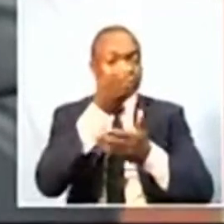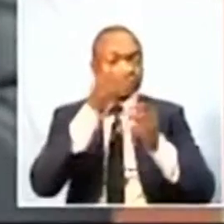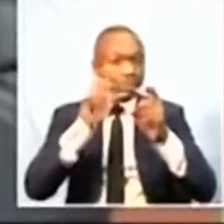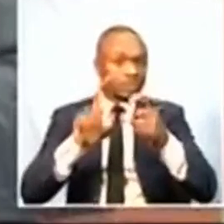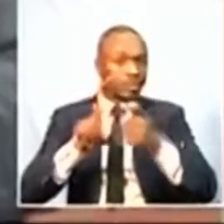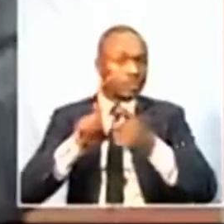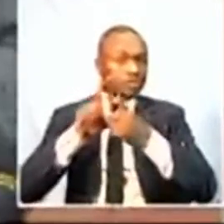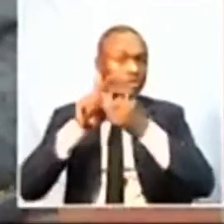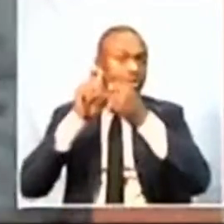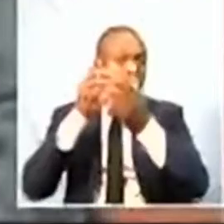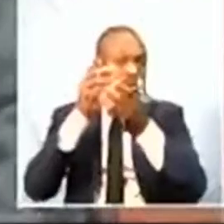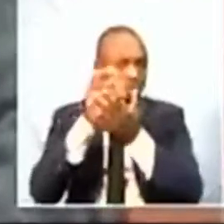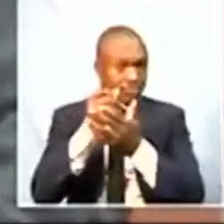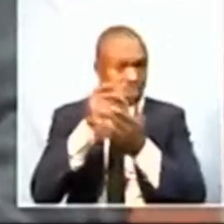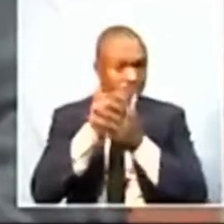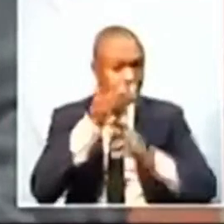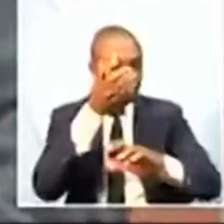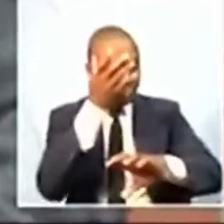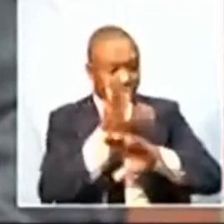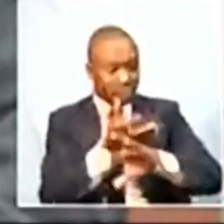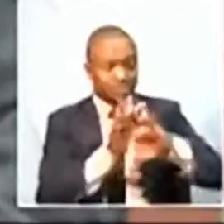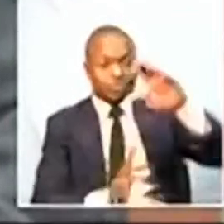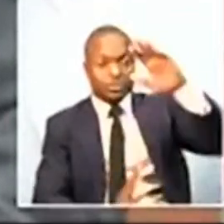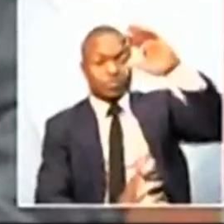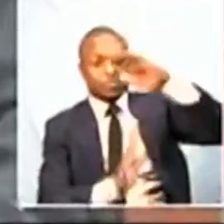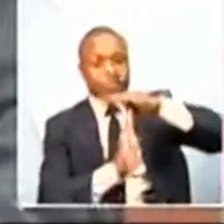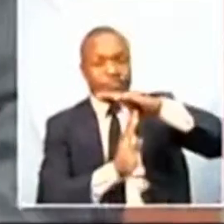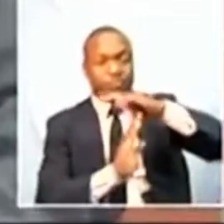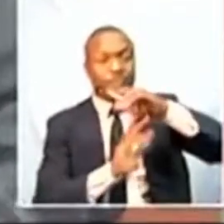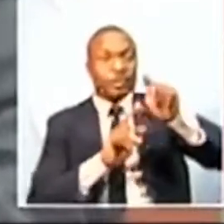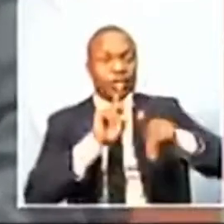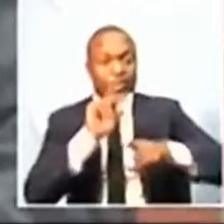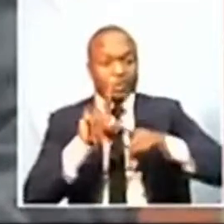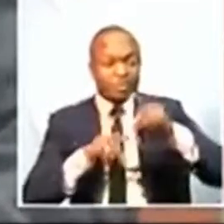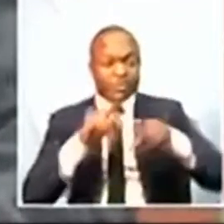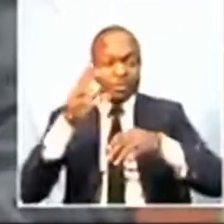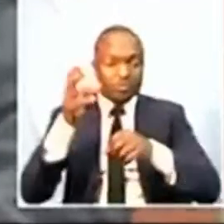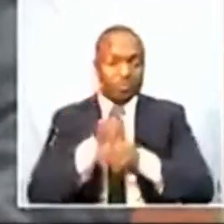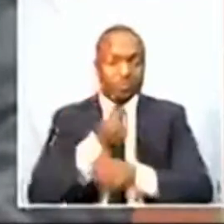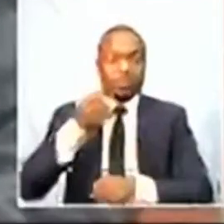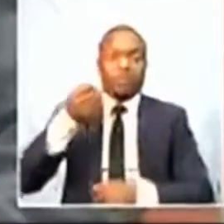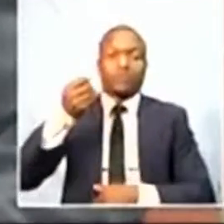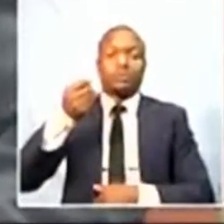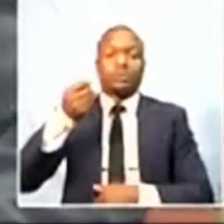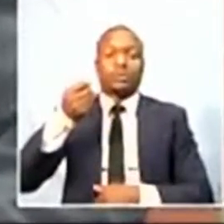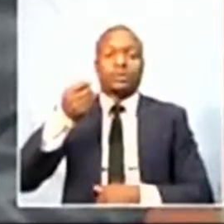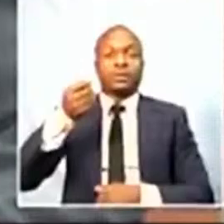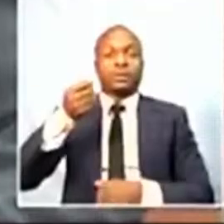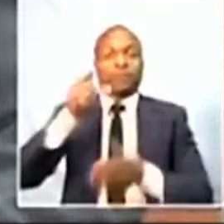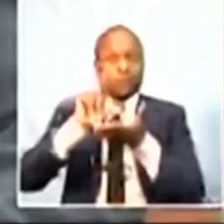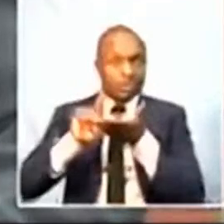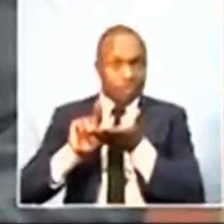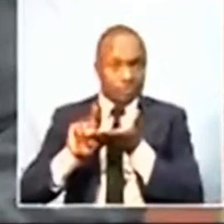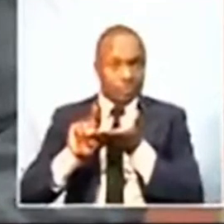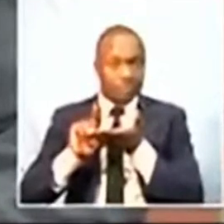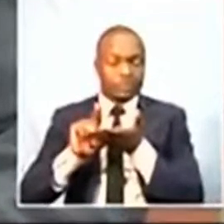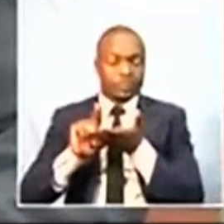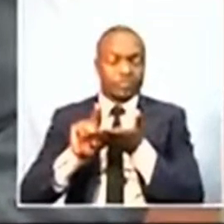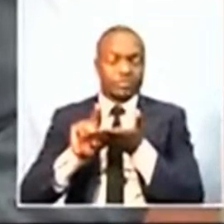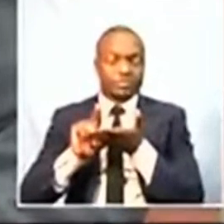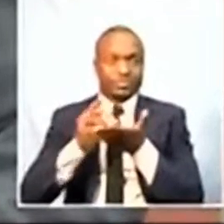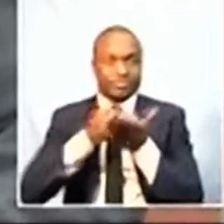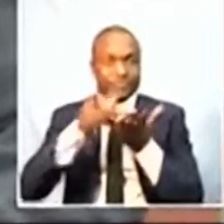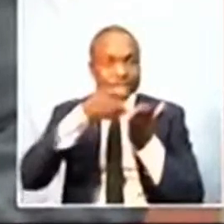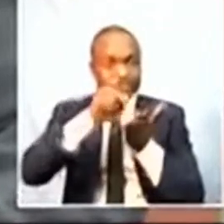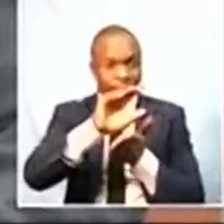and financial constraints, limiting beneficiaries' ability to meet repayment obligations. That's the